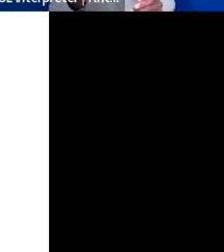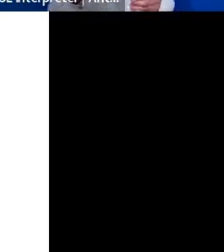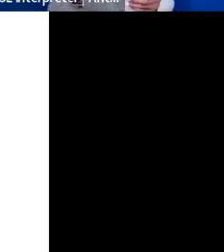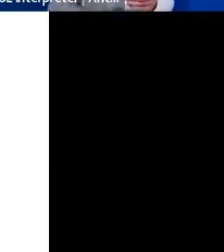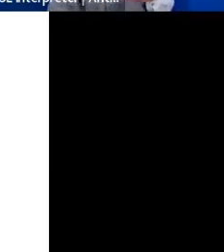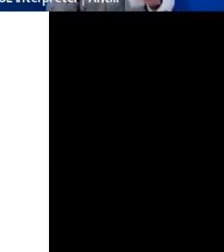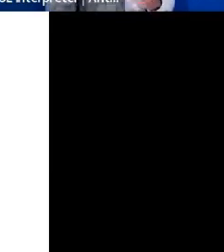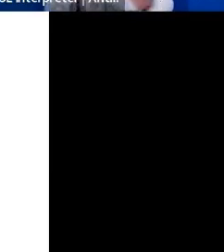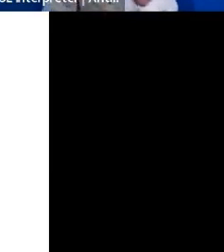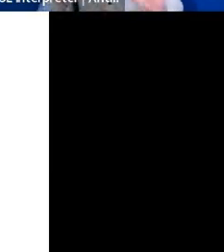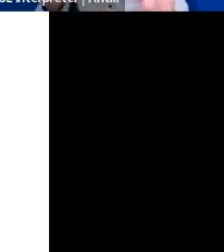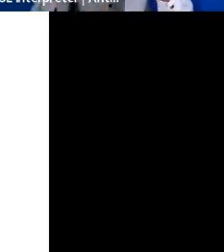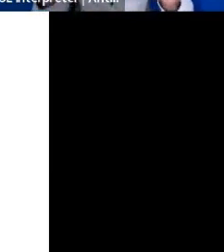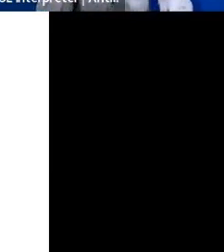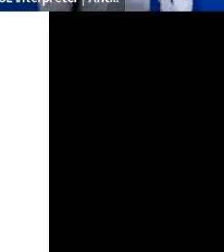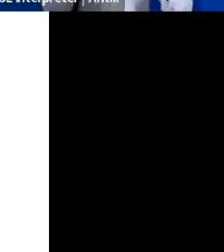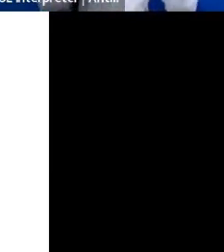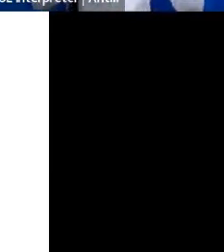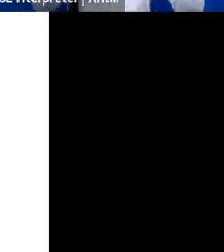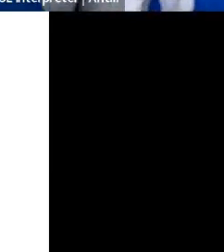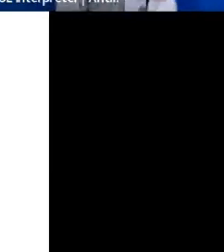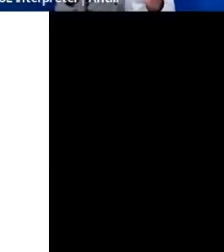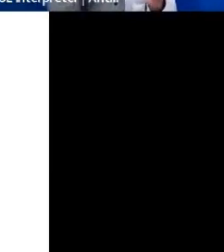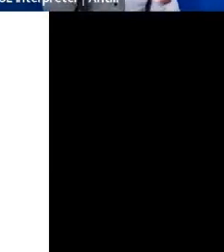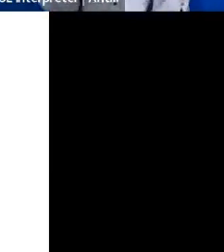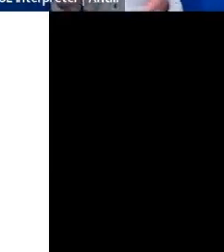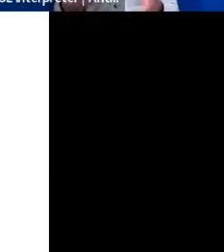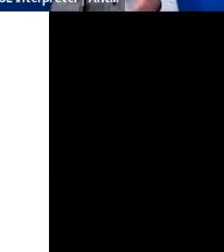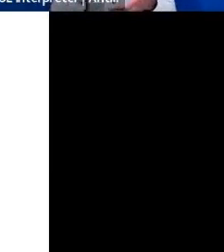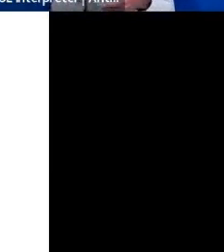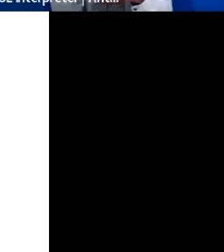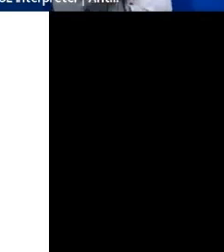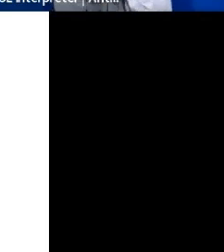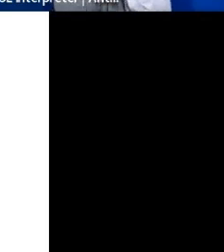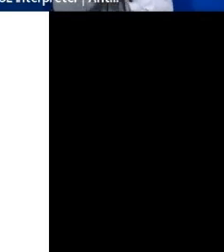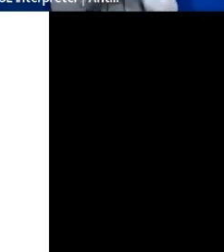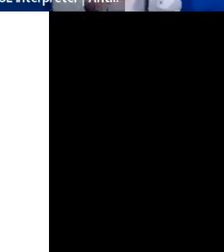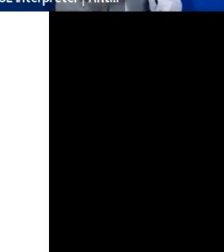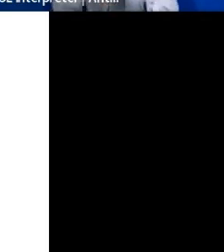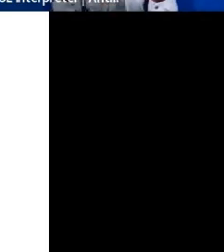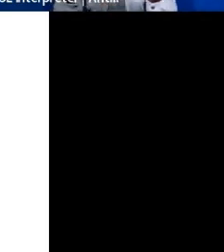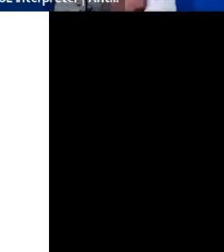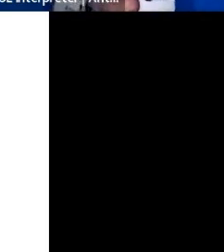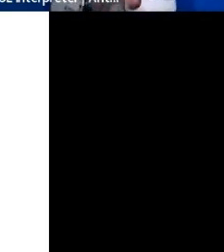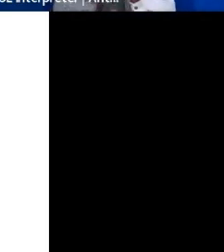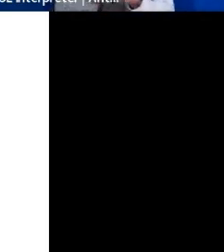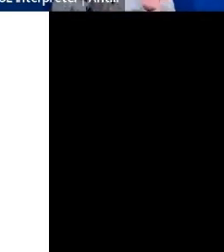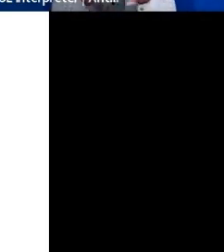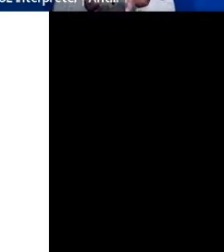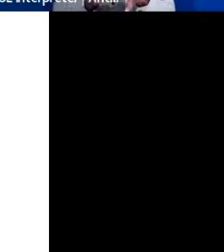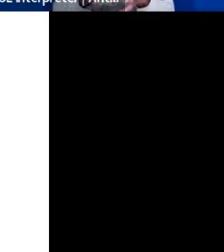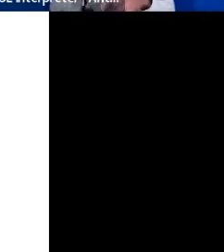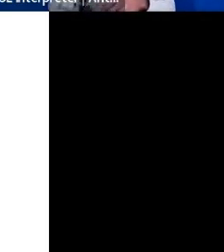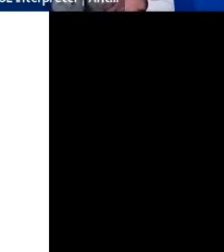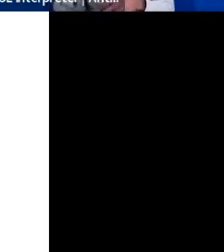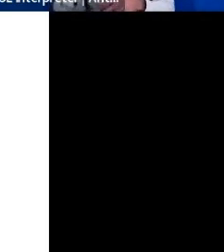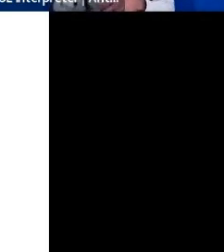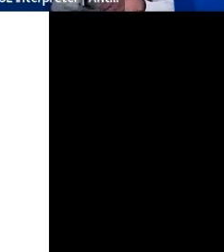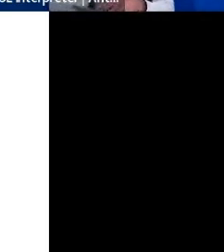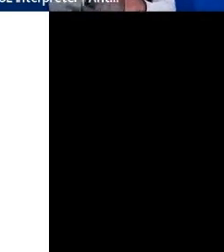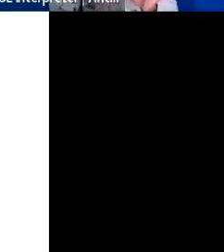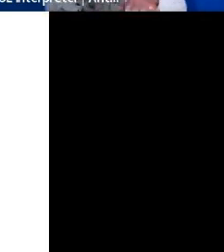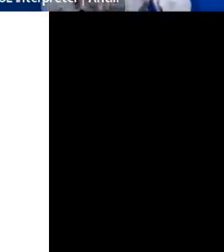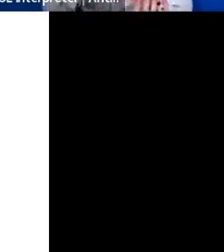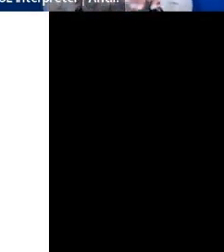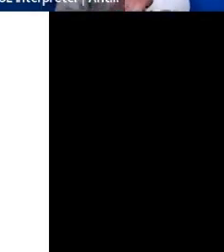to you and sort of engage in a question and answer that way. And if we do have a question that comes up that you send to